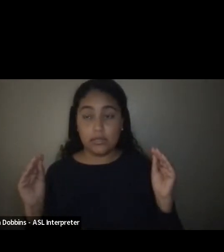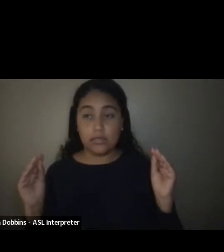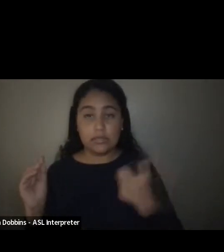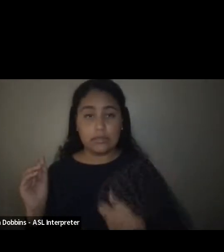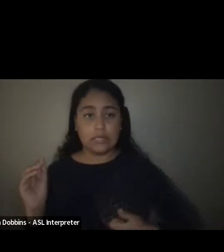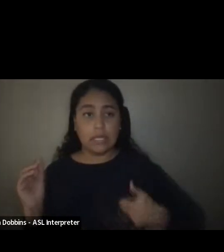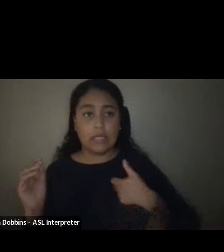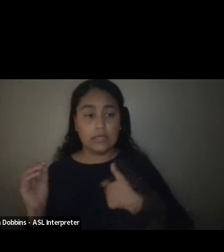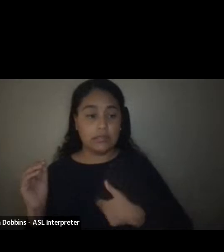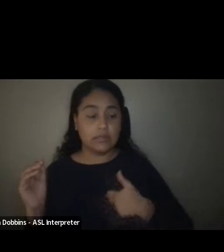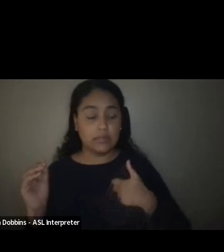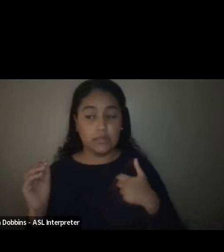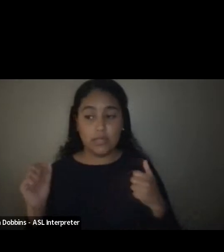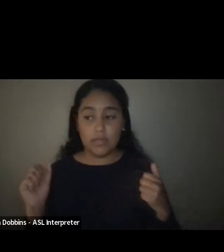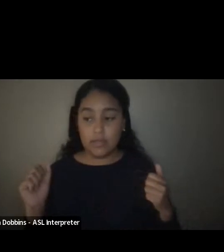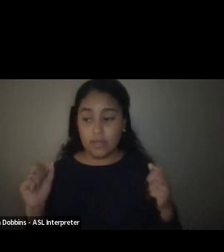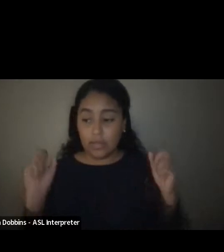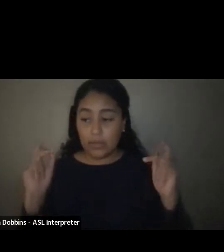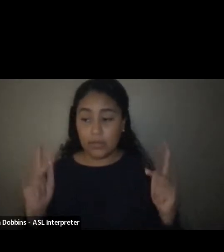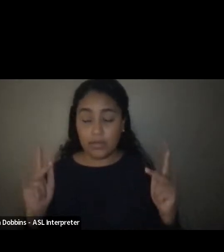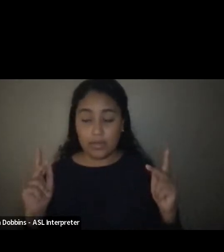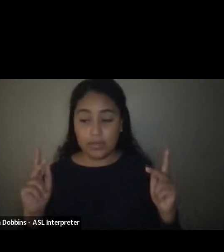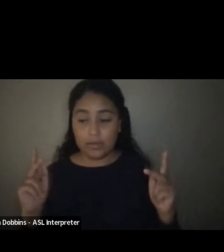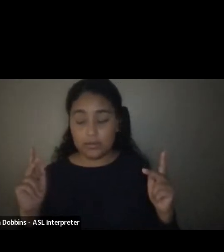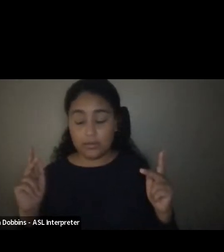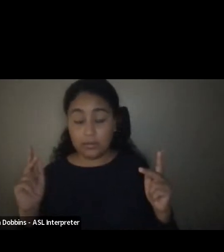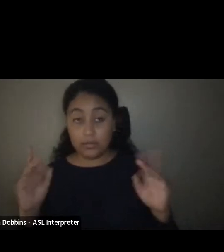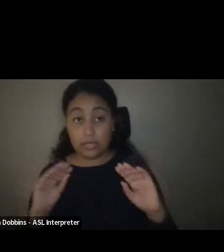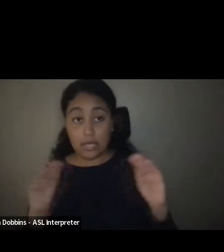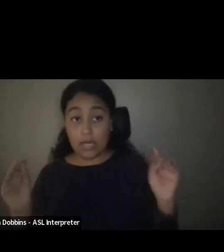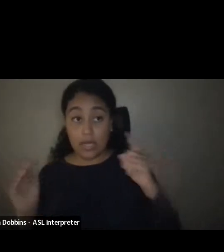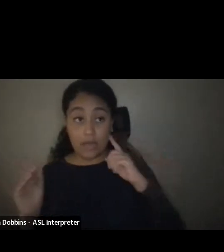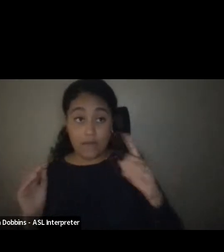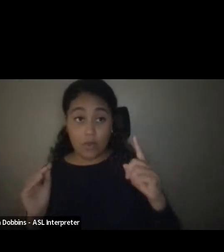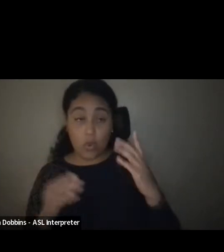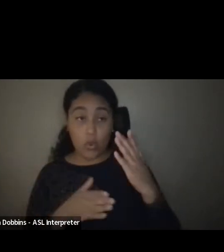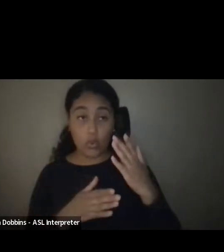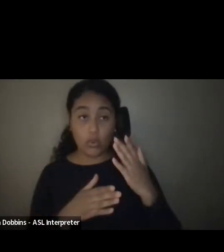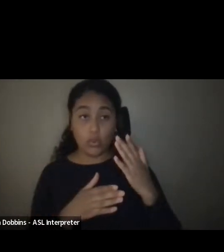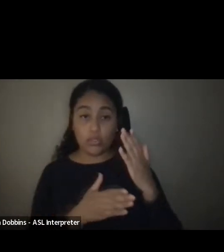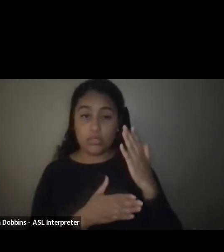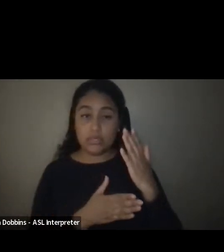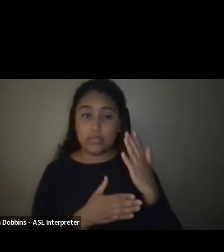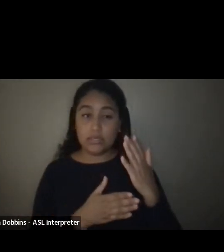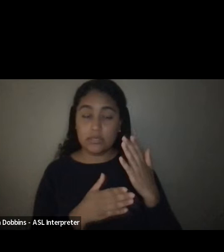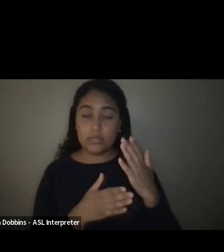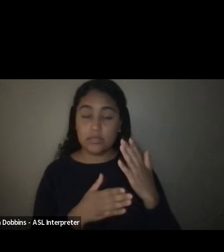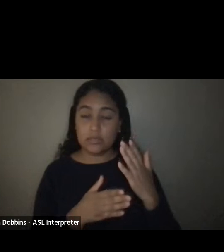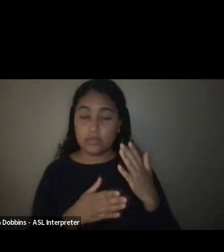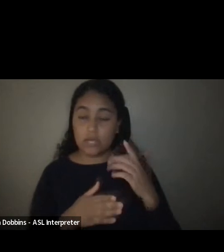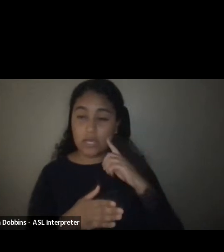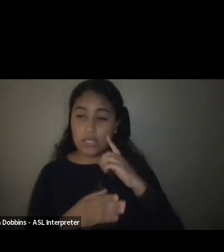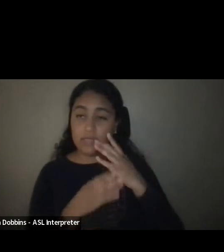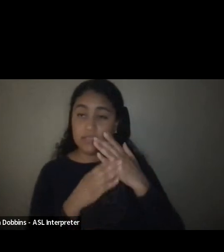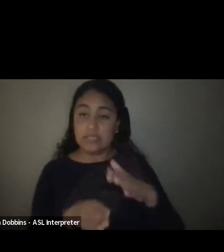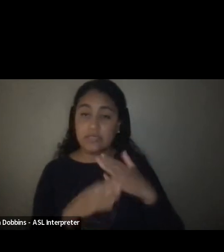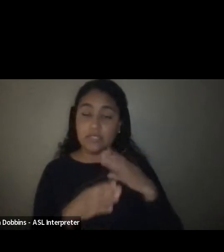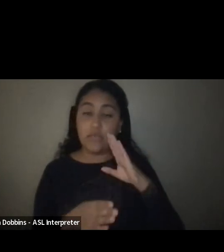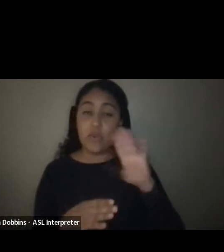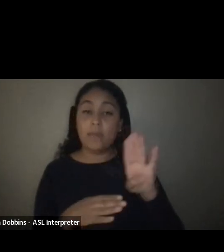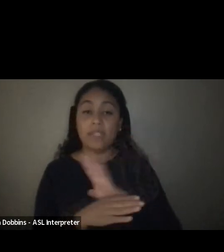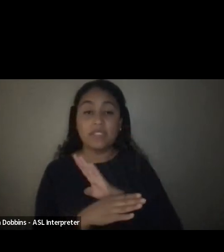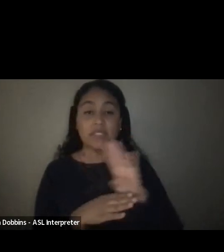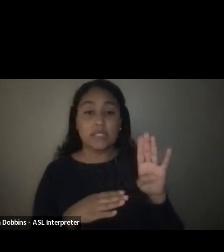Sorry, I'm going down. Okay, nothing for Division of Instructional Services. Division of Business